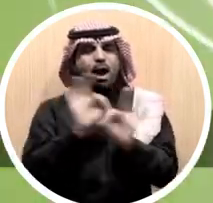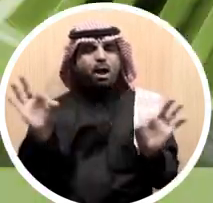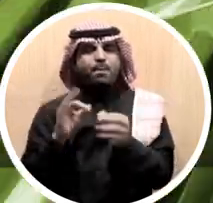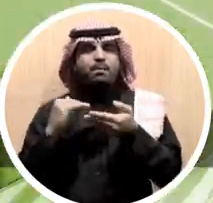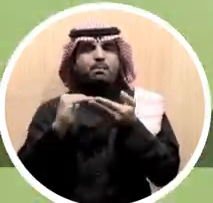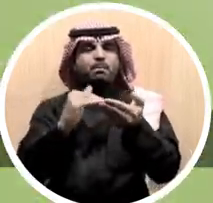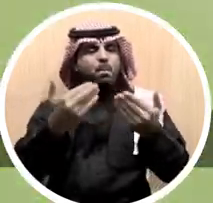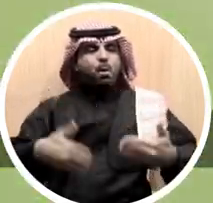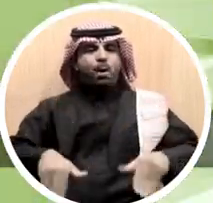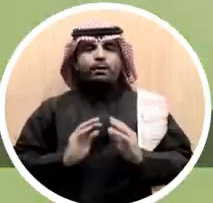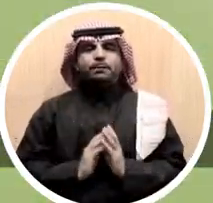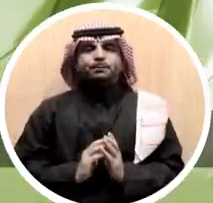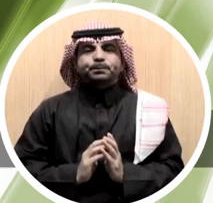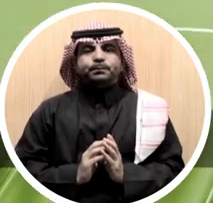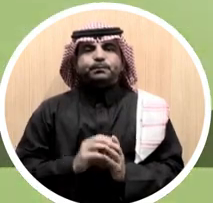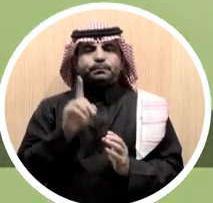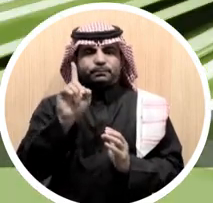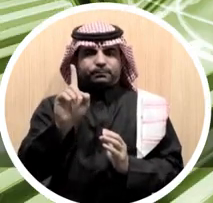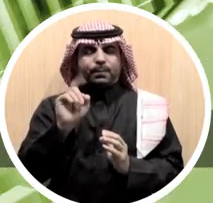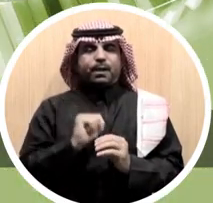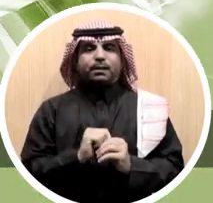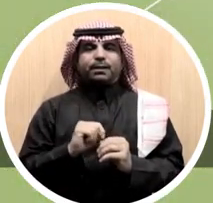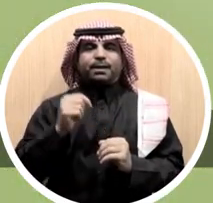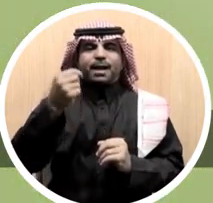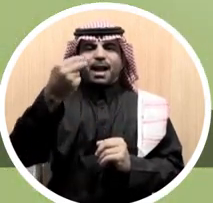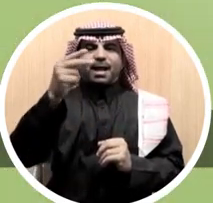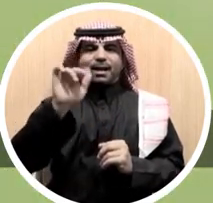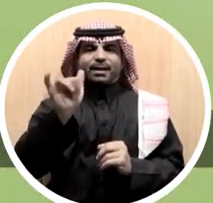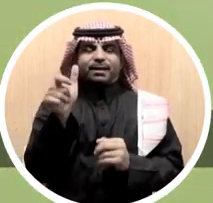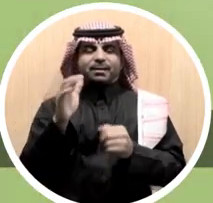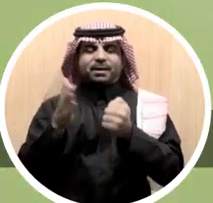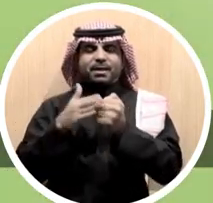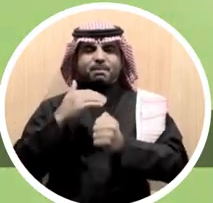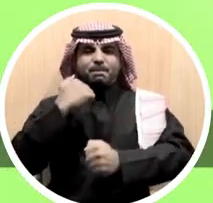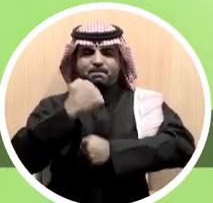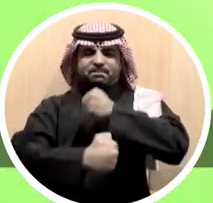Areen, of persons with disabilities, support, training, and